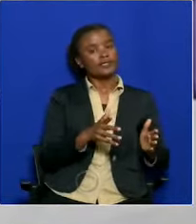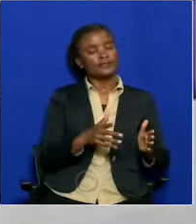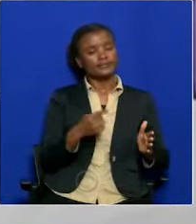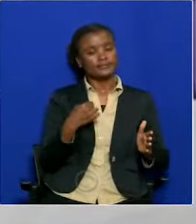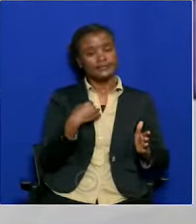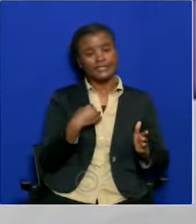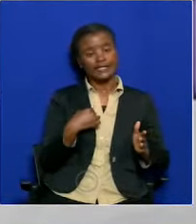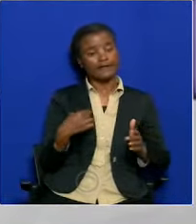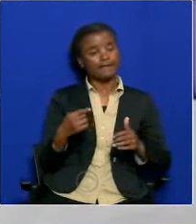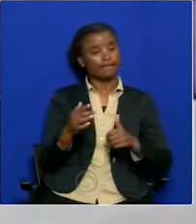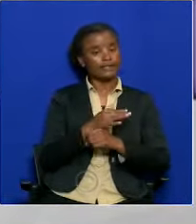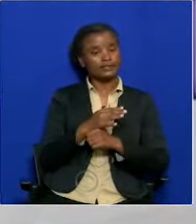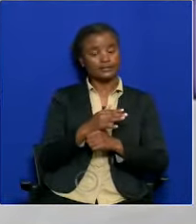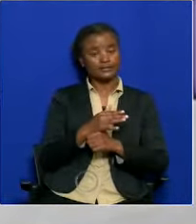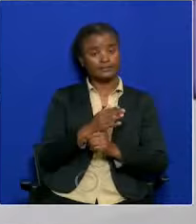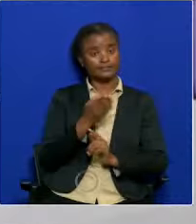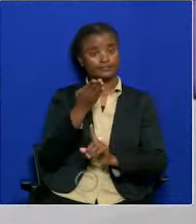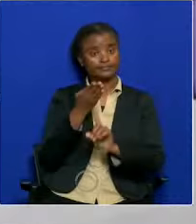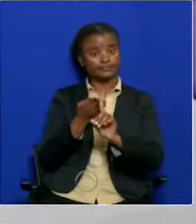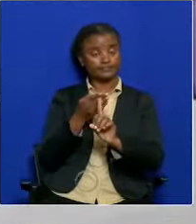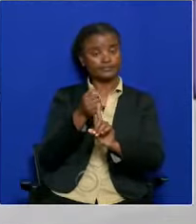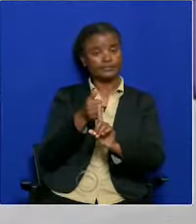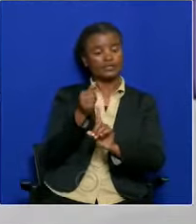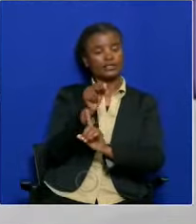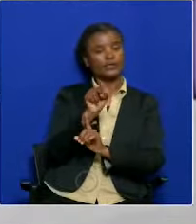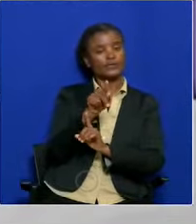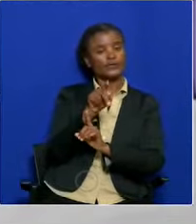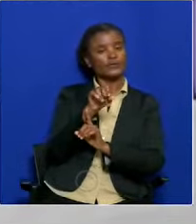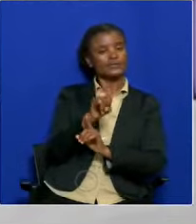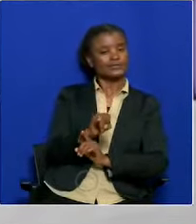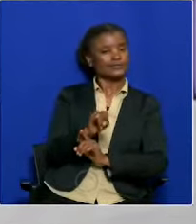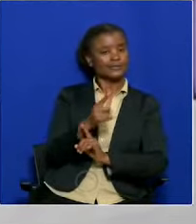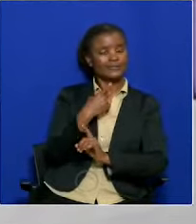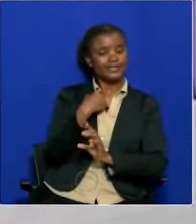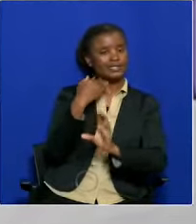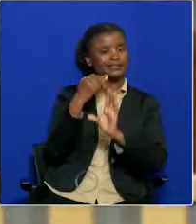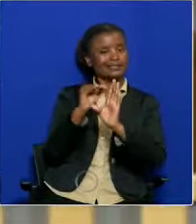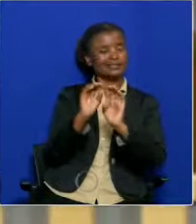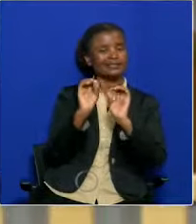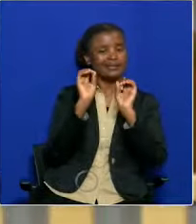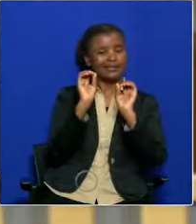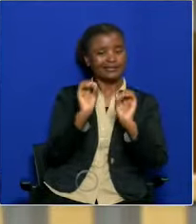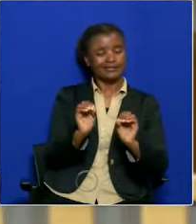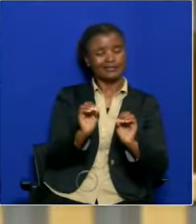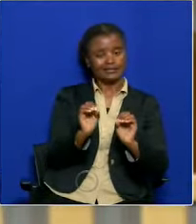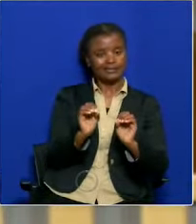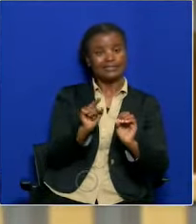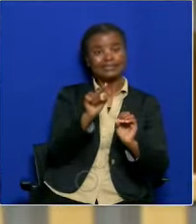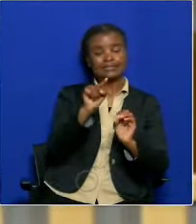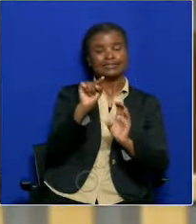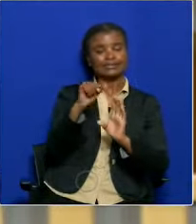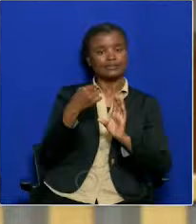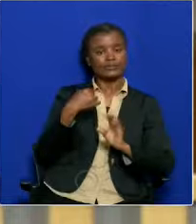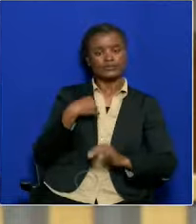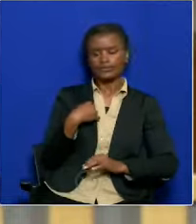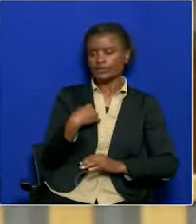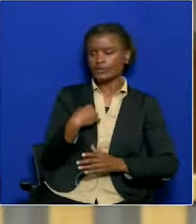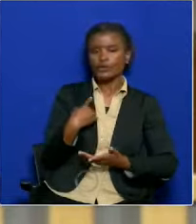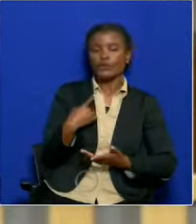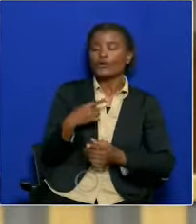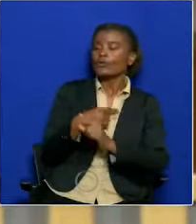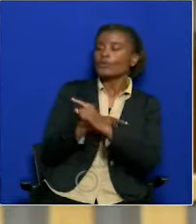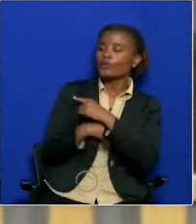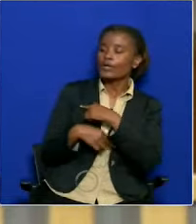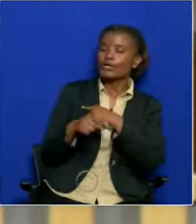Nkosi. Nkosi sent these things to me. Why didn't you say to him, why are you sending this to me? When he sends